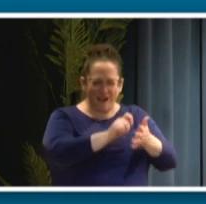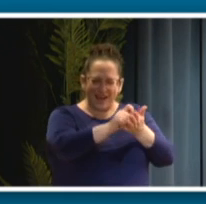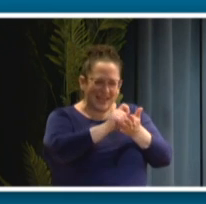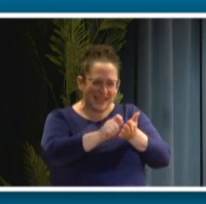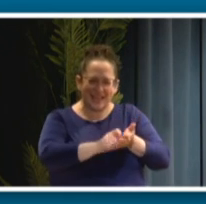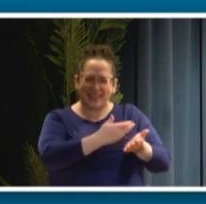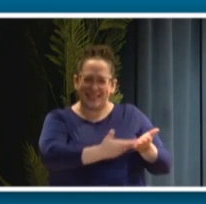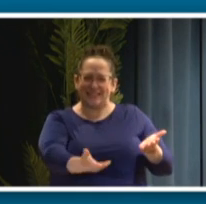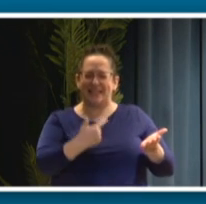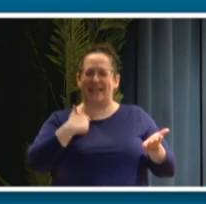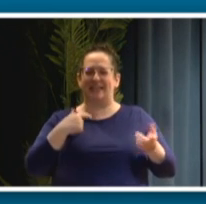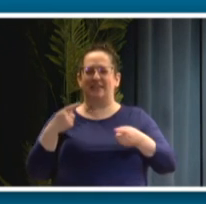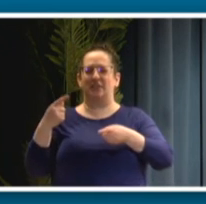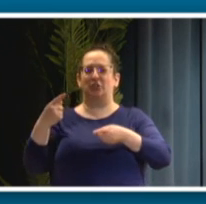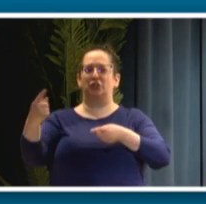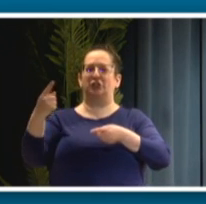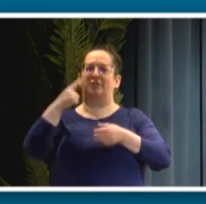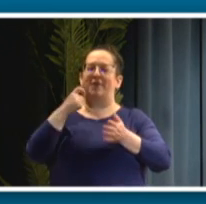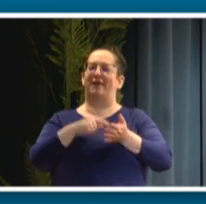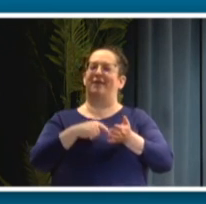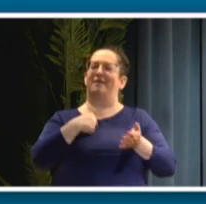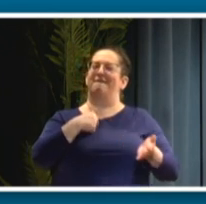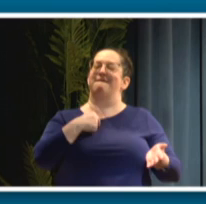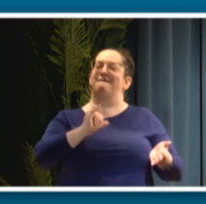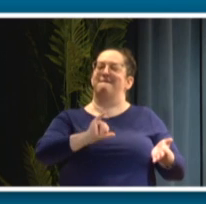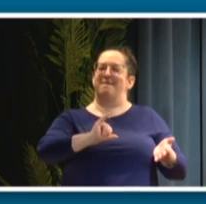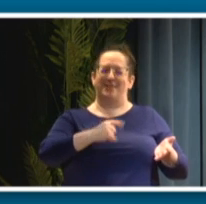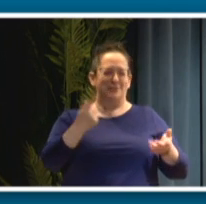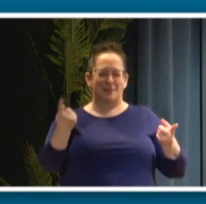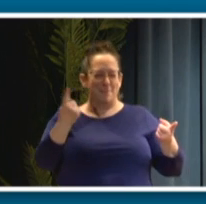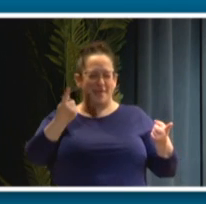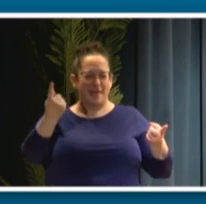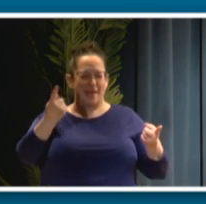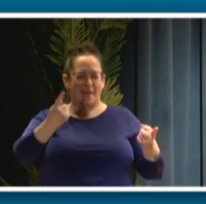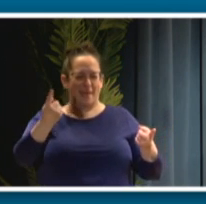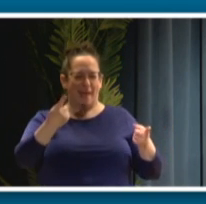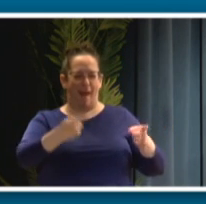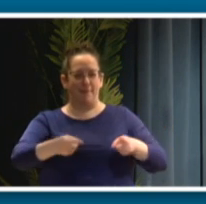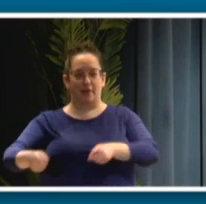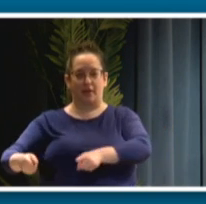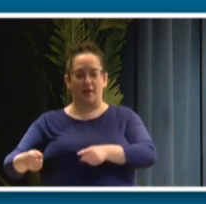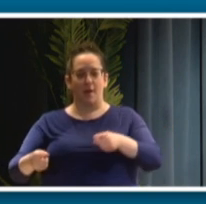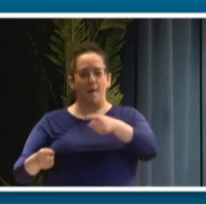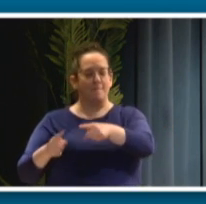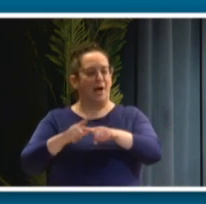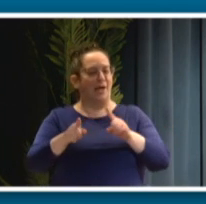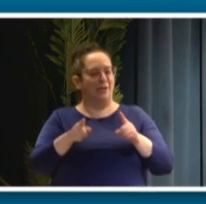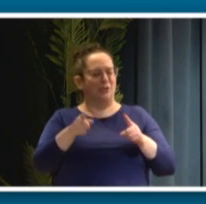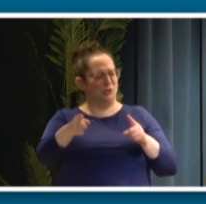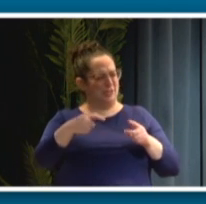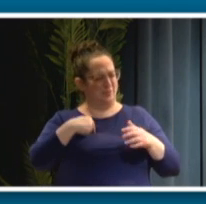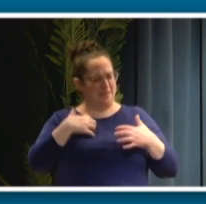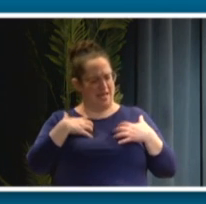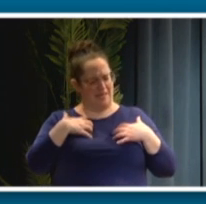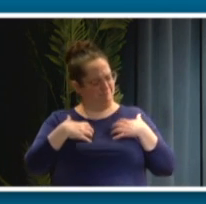this kid is something else happening here. The wild part about it, though, was that I wasn't doing well in her class. So